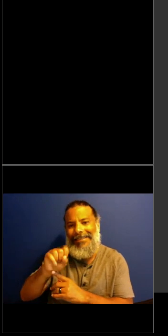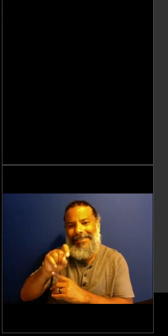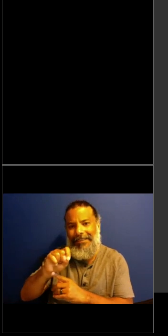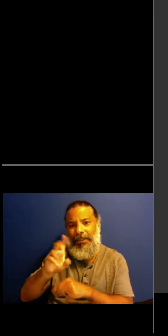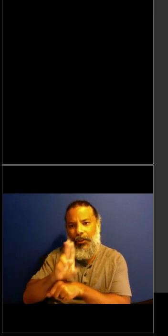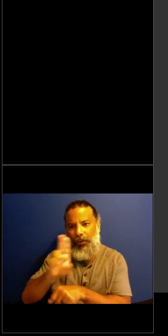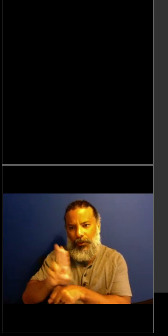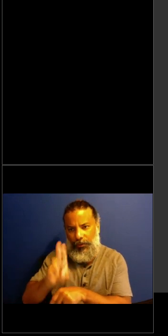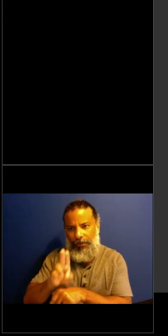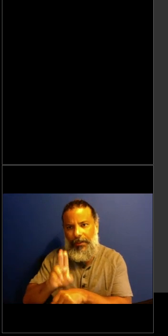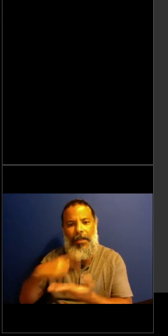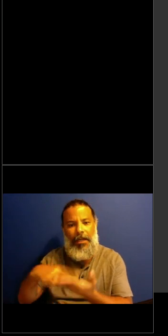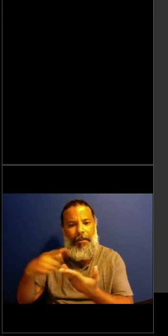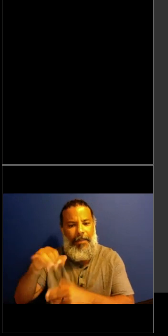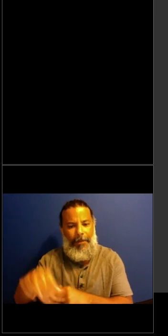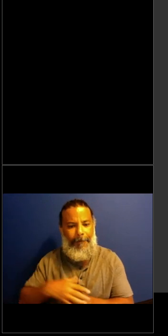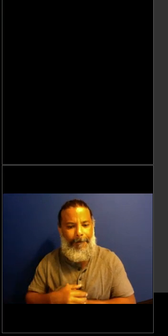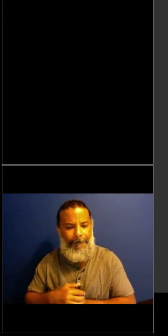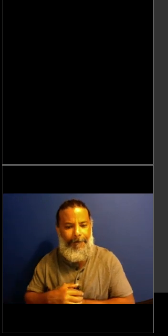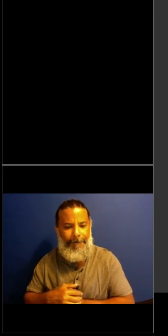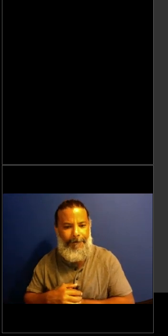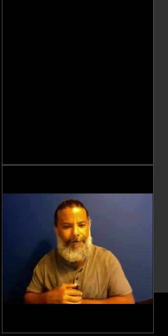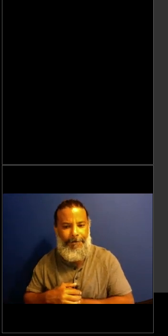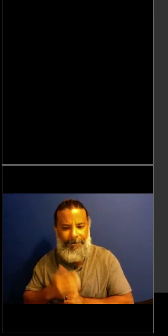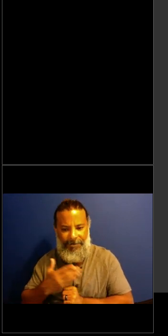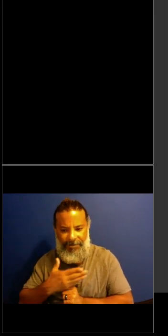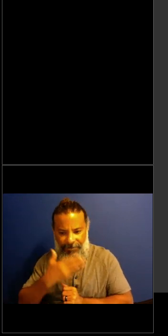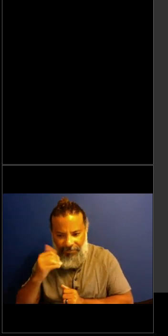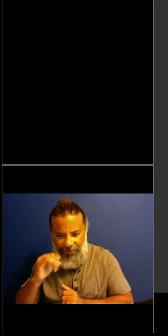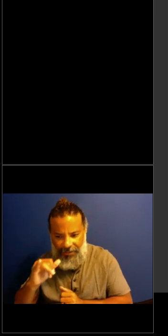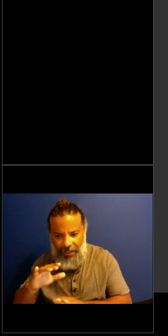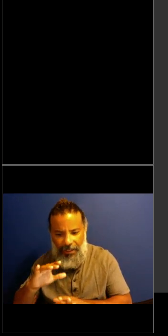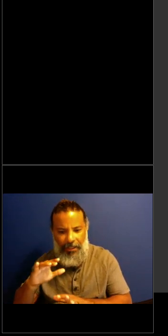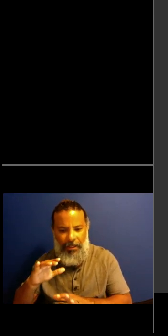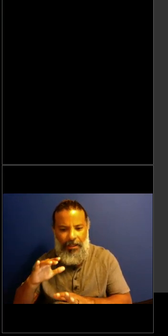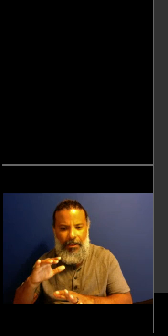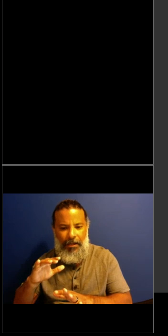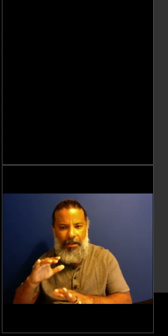They talk about this a fair bit. Oh, I forgot to advance my slide there, sorry about that.